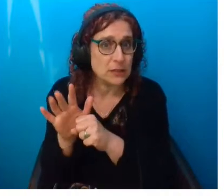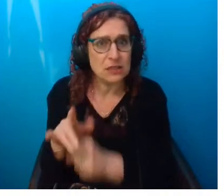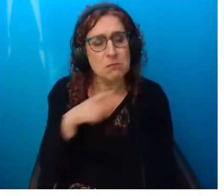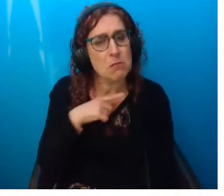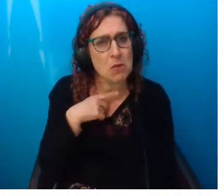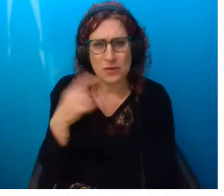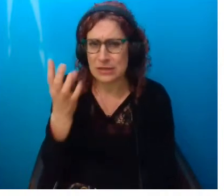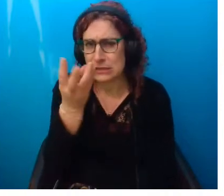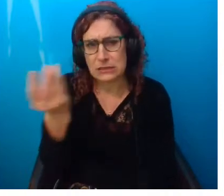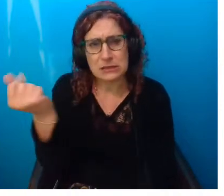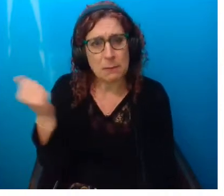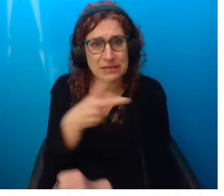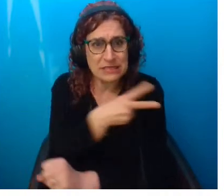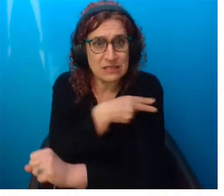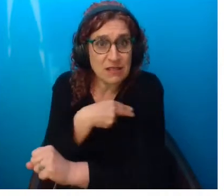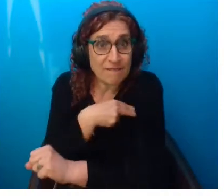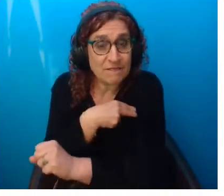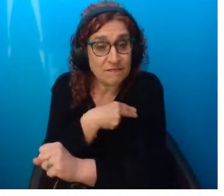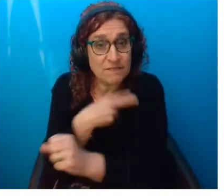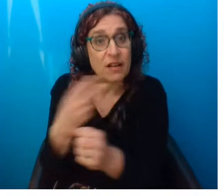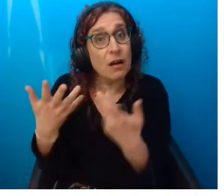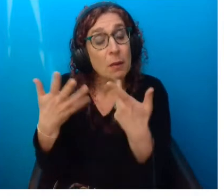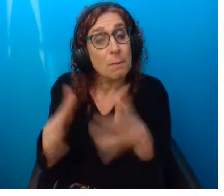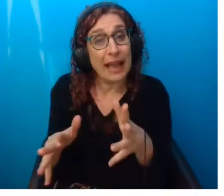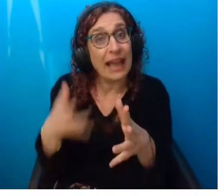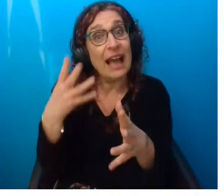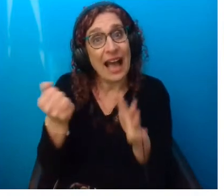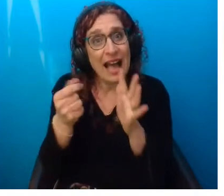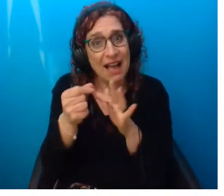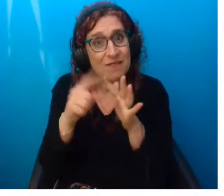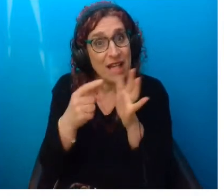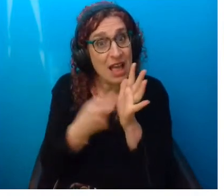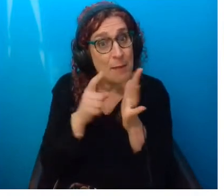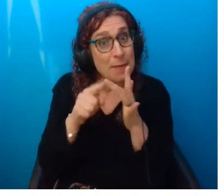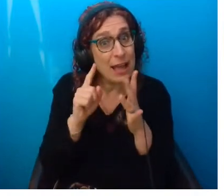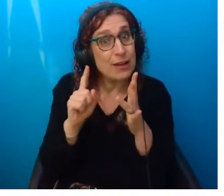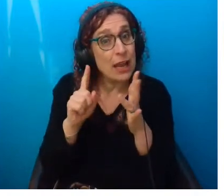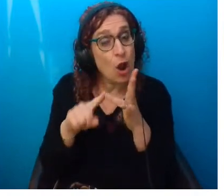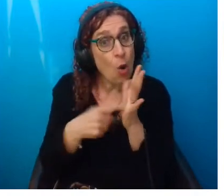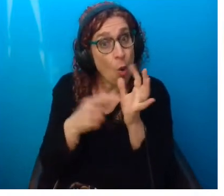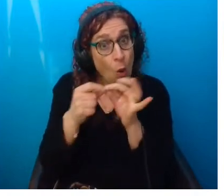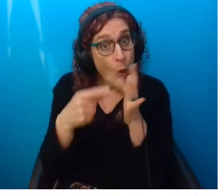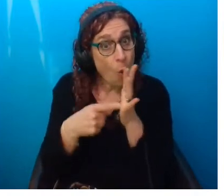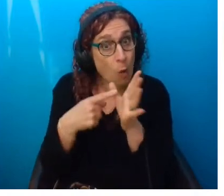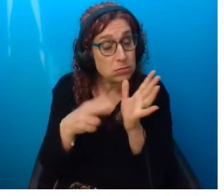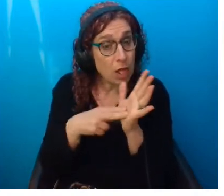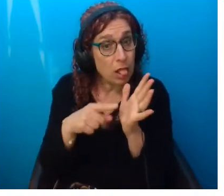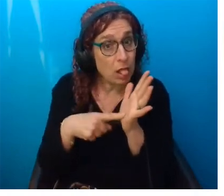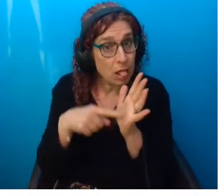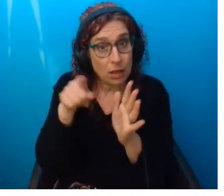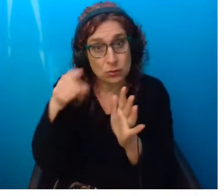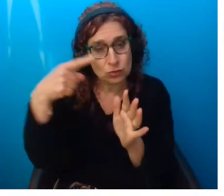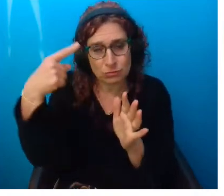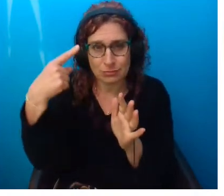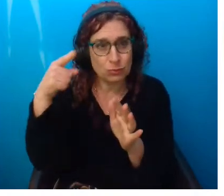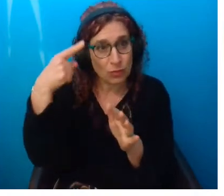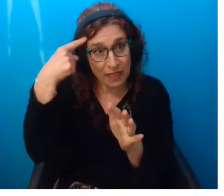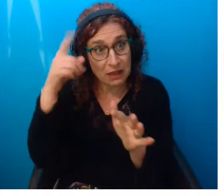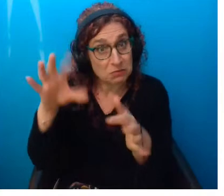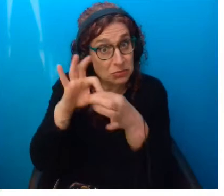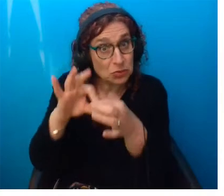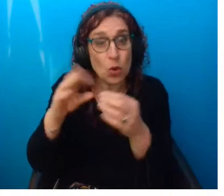suffered with periorbital eczema during the pandemic. Could this be related to wearing surgical masks?